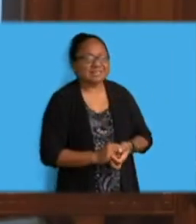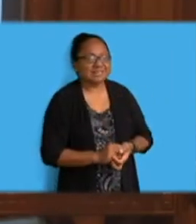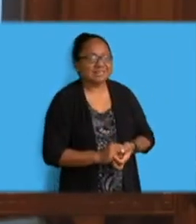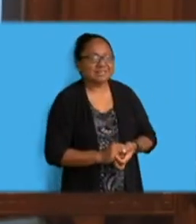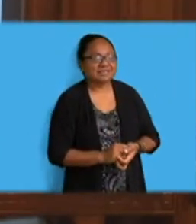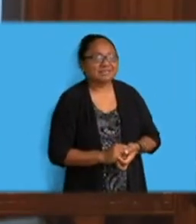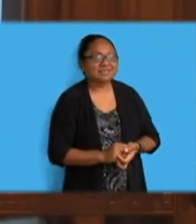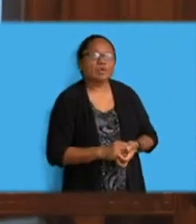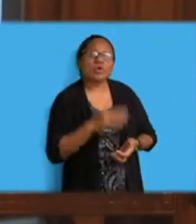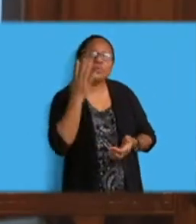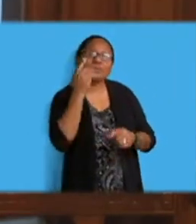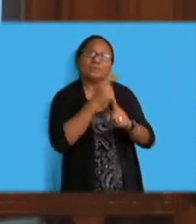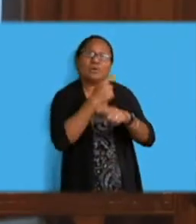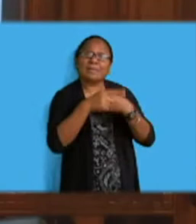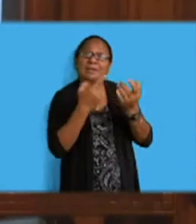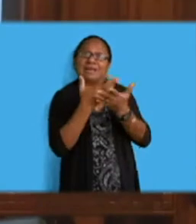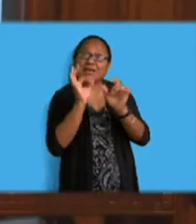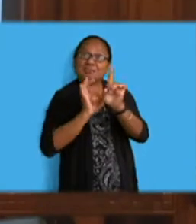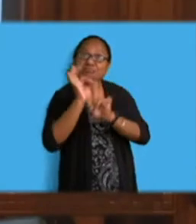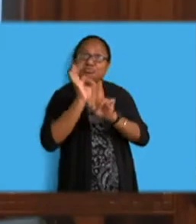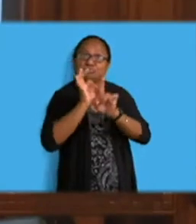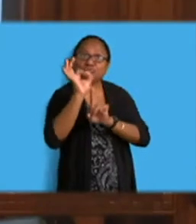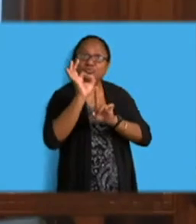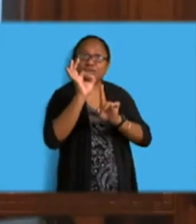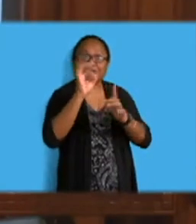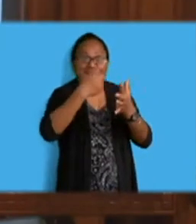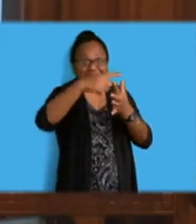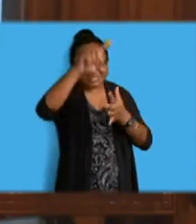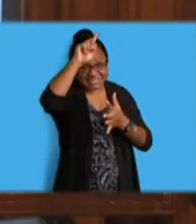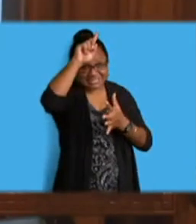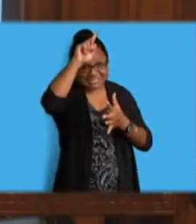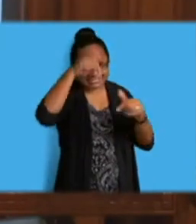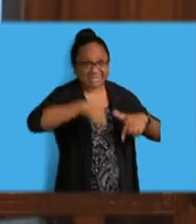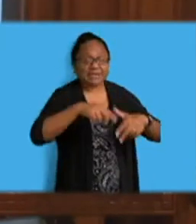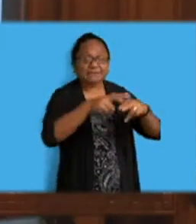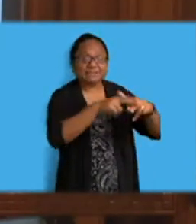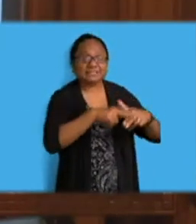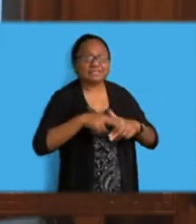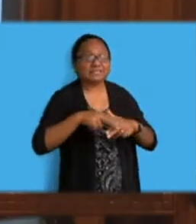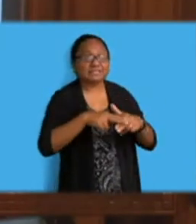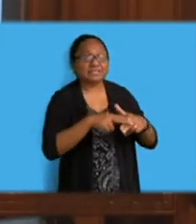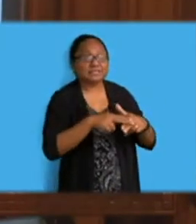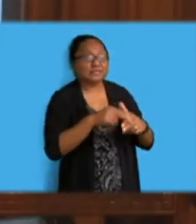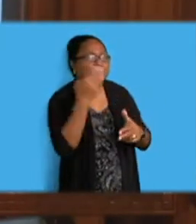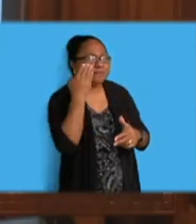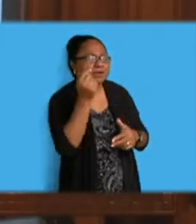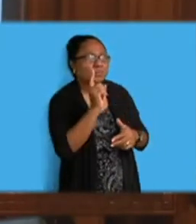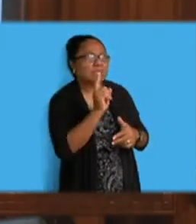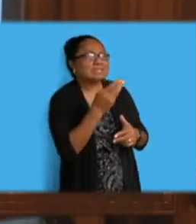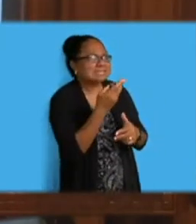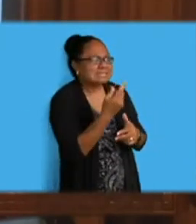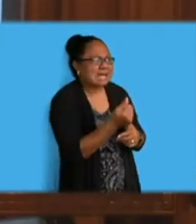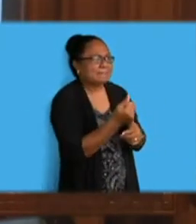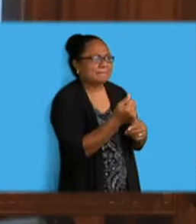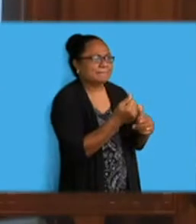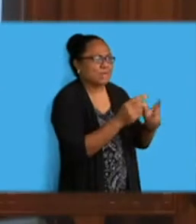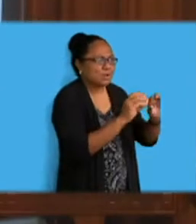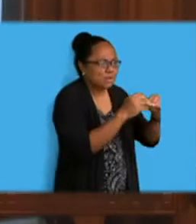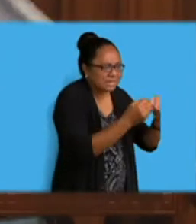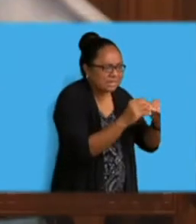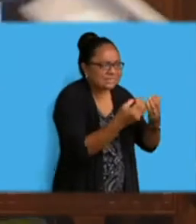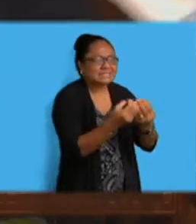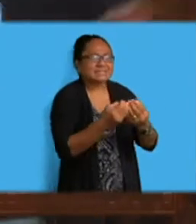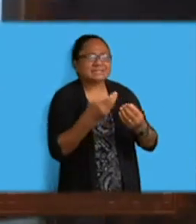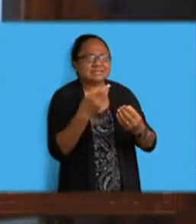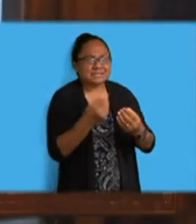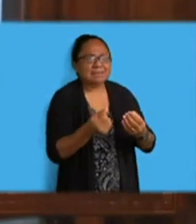further improving education and its deliverance in Fiji, we noted and identified a number of stakeholders in areas which needed to be